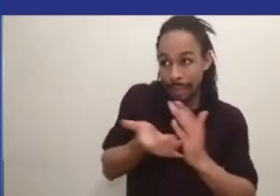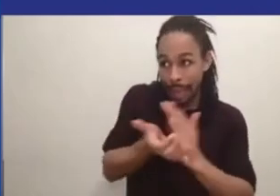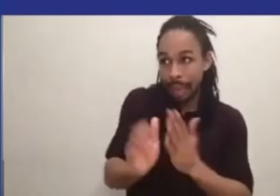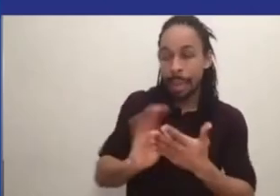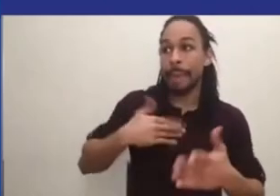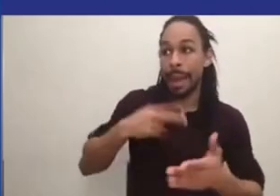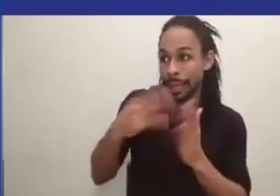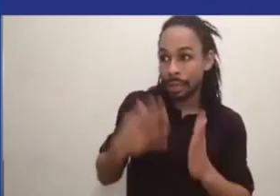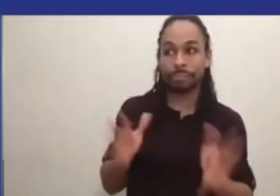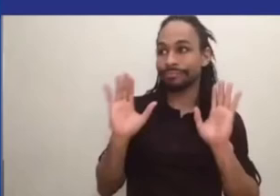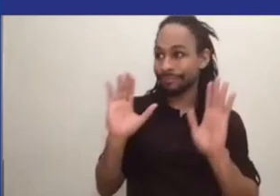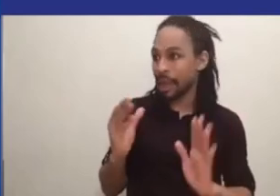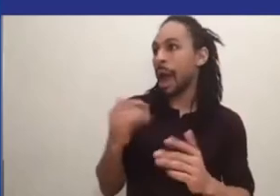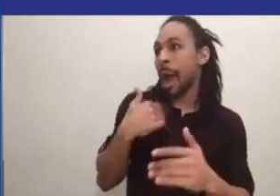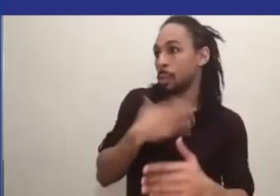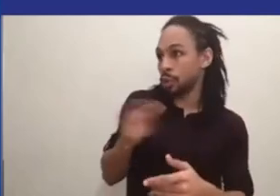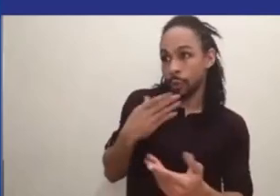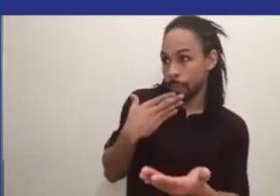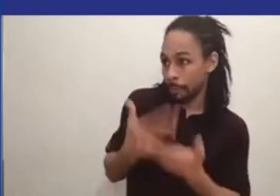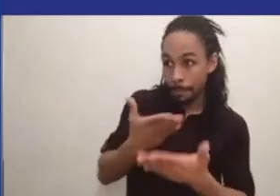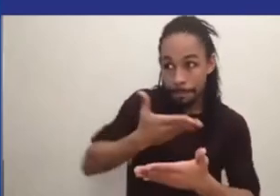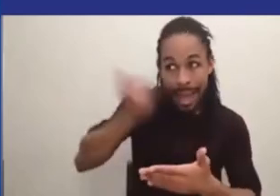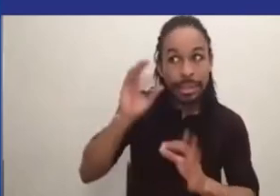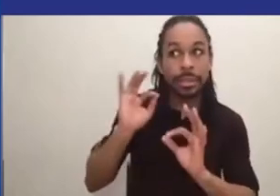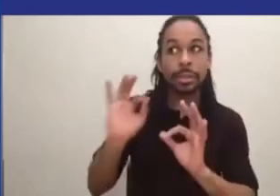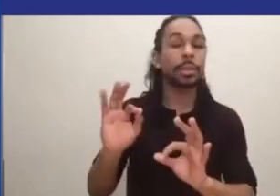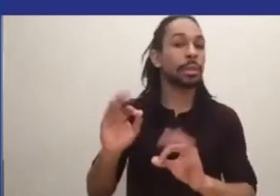didn't sign up for this. And I wish you well on the project.